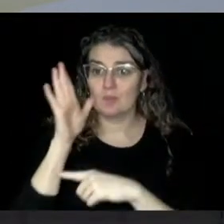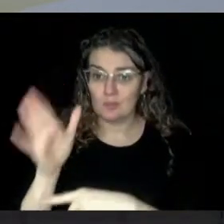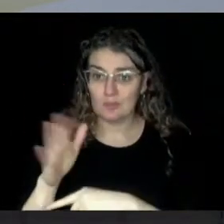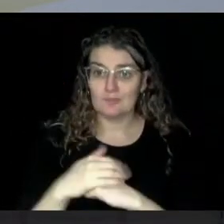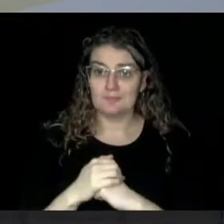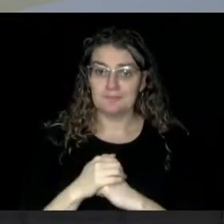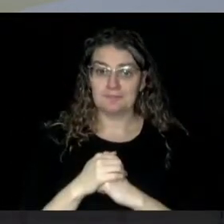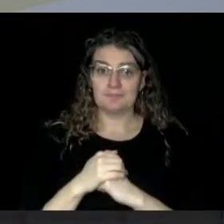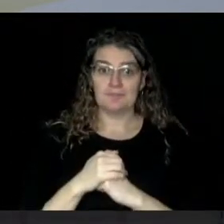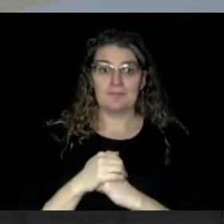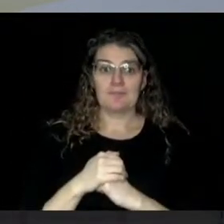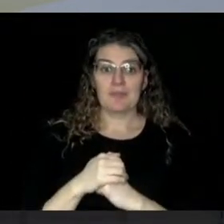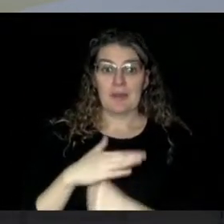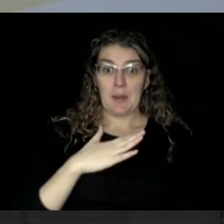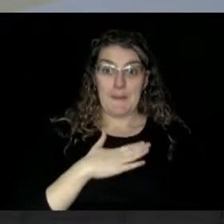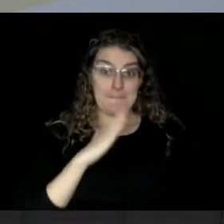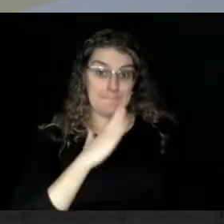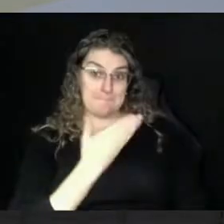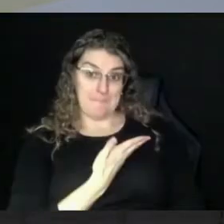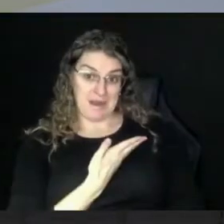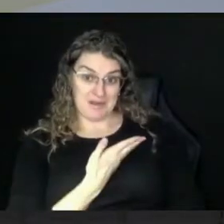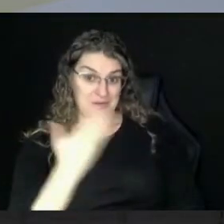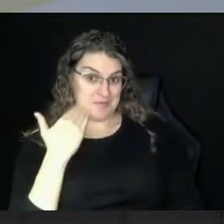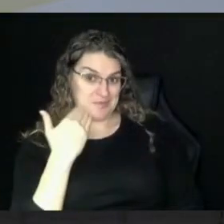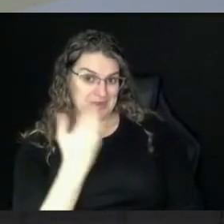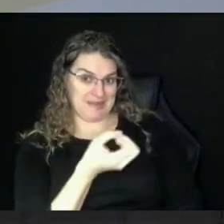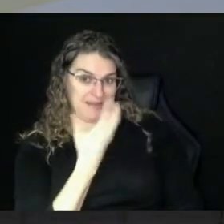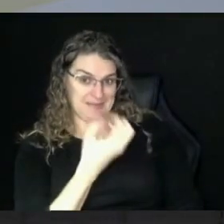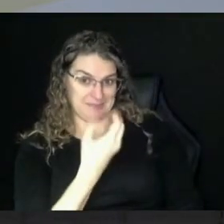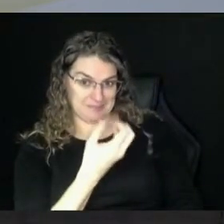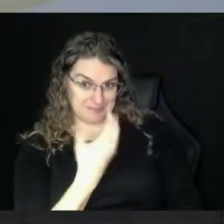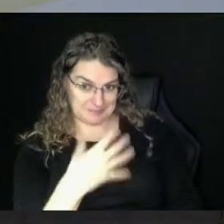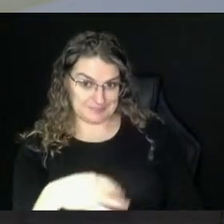My daughter astutely pointed out the other day,